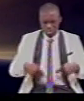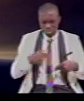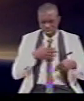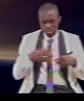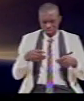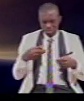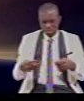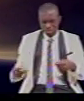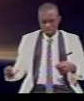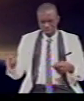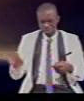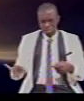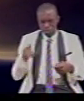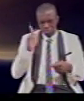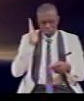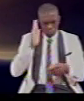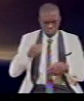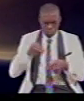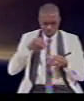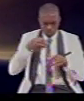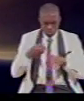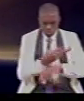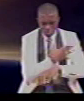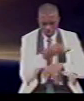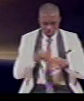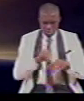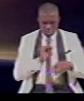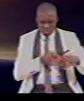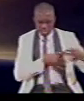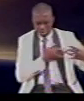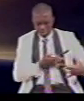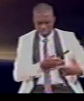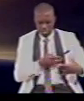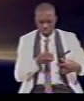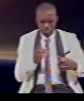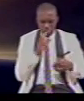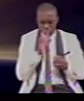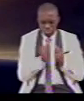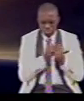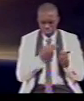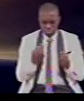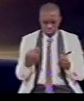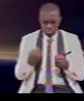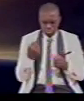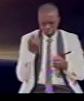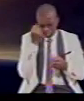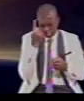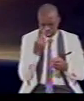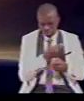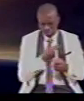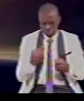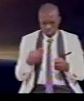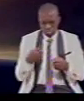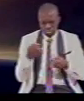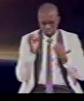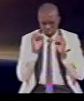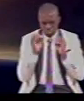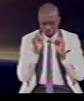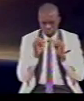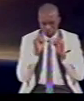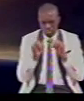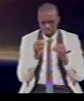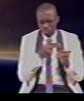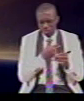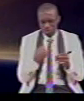Upon Our Hearts be with us Enlighten us instruct us teach us as we reach together